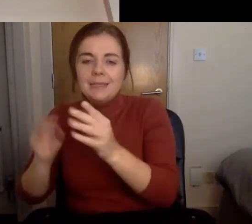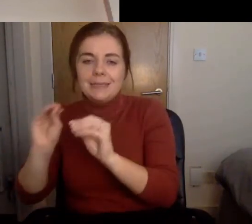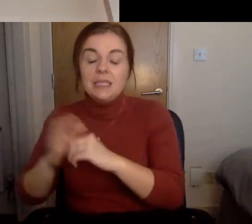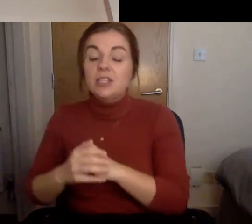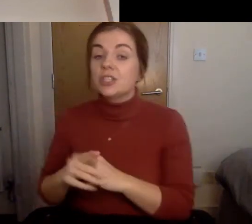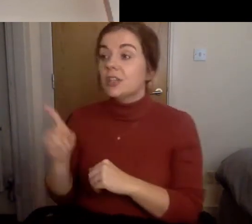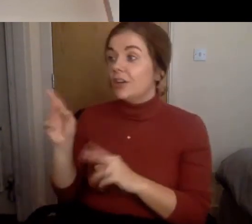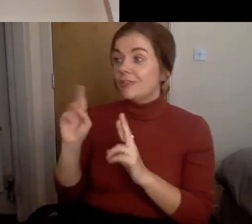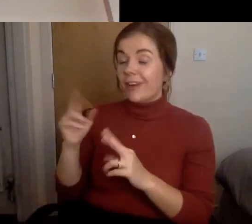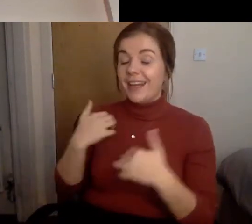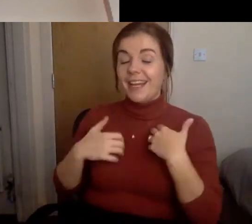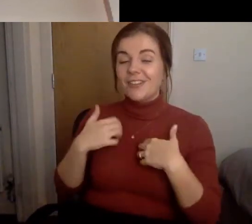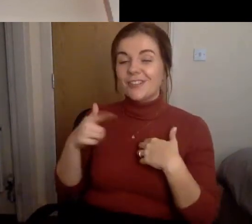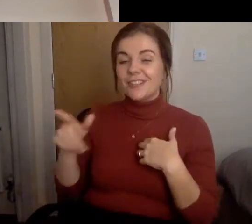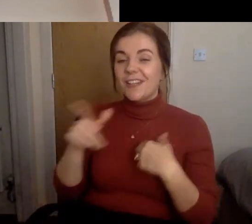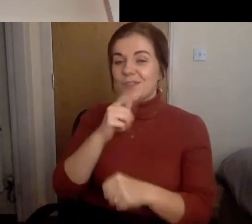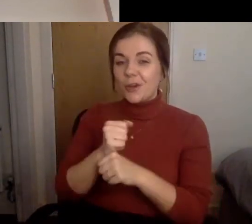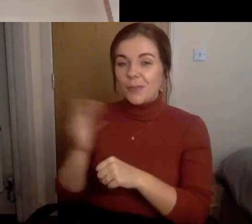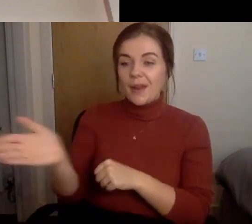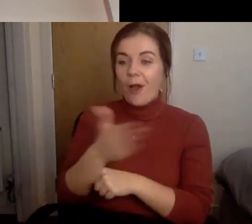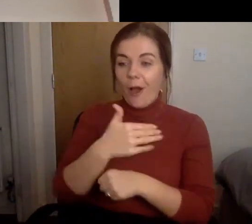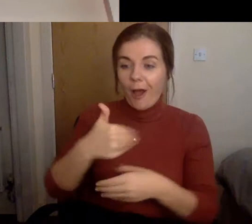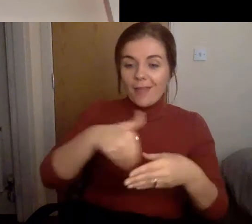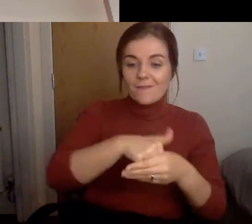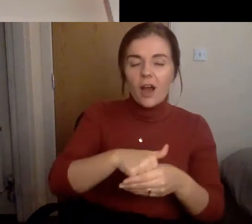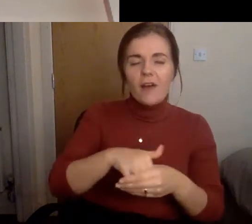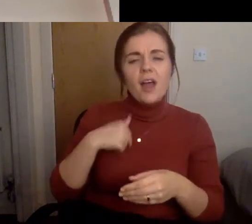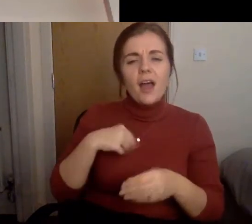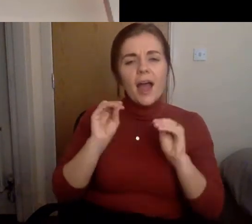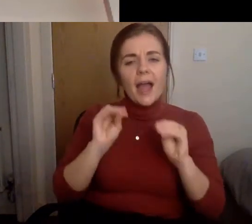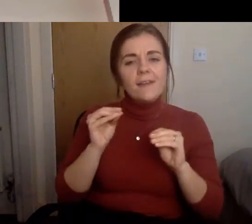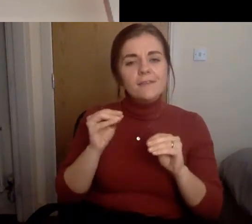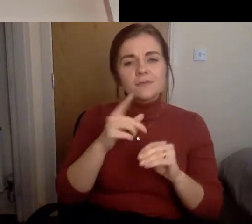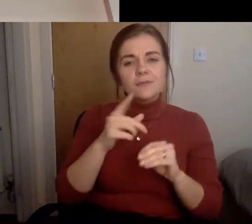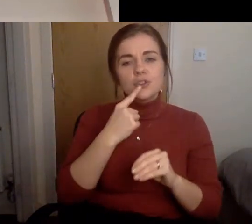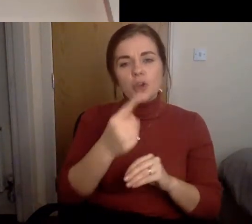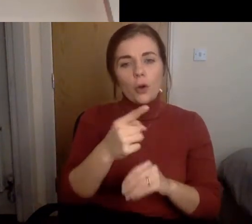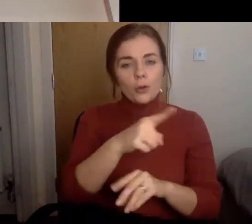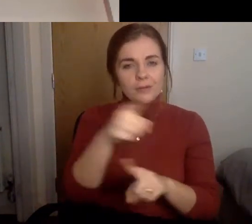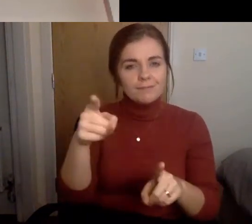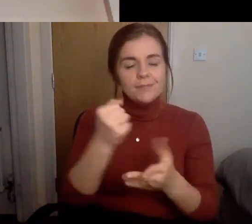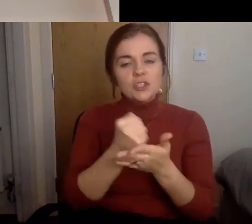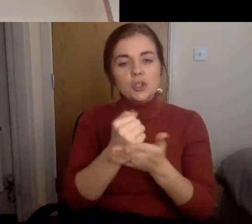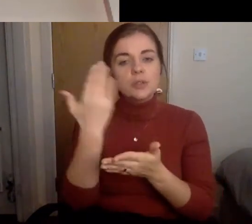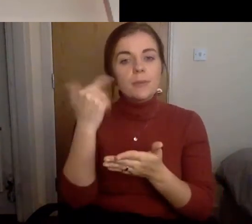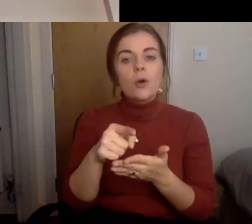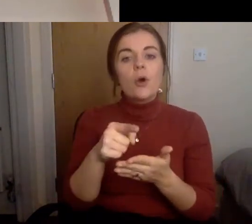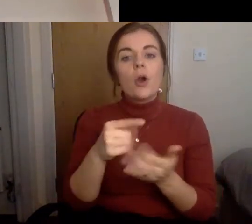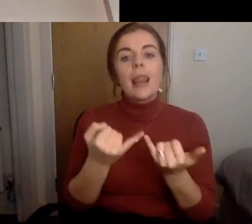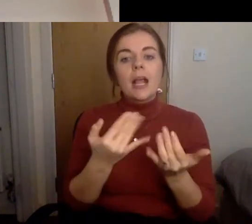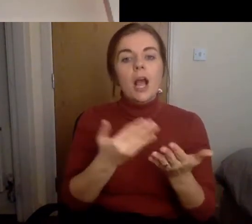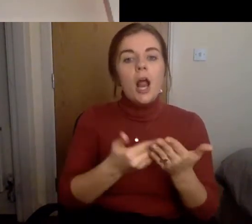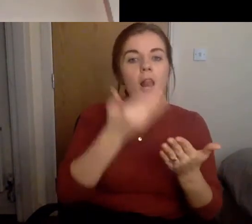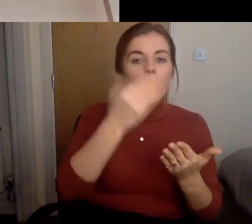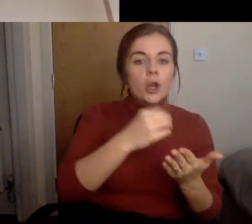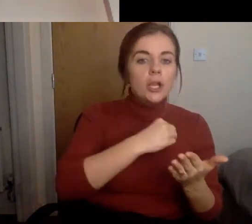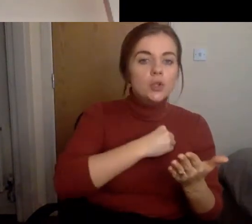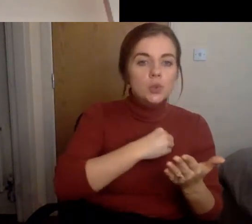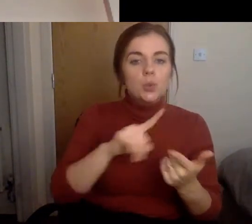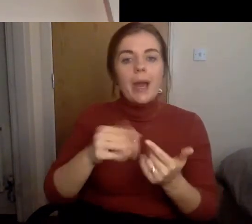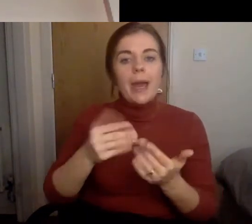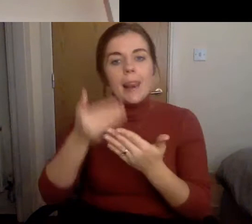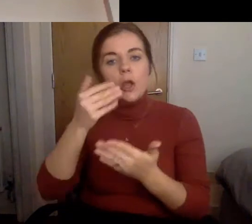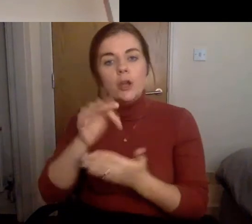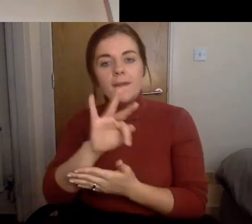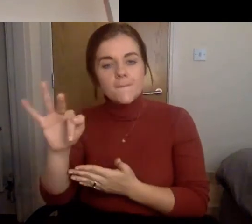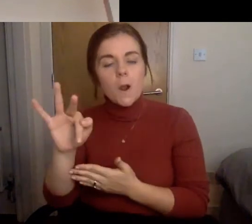flagged with the students before the whole learning about, learning into, learning from, that those three dynamics, so it's the three stools there as regards that are operating within